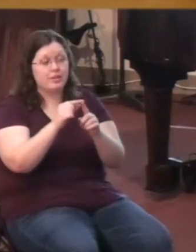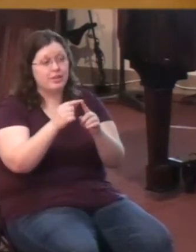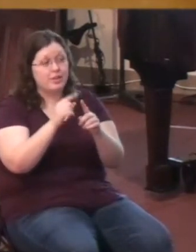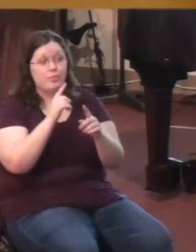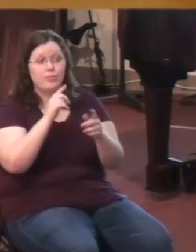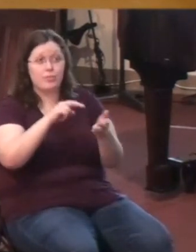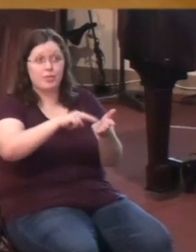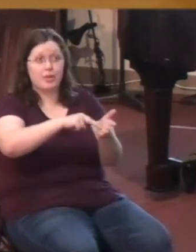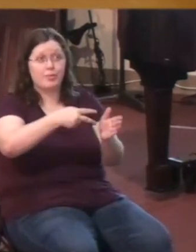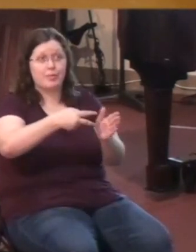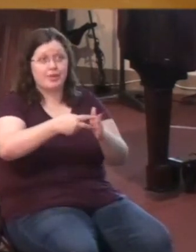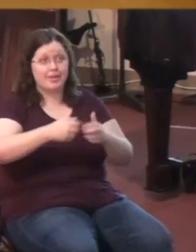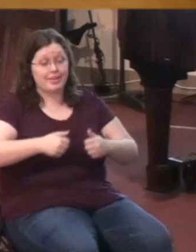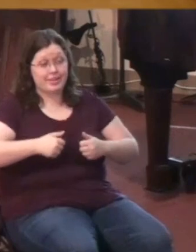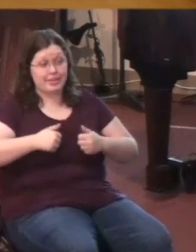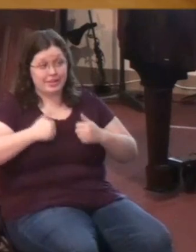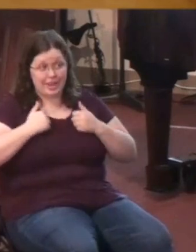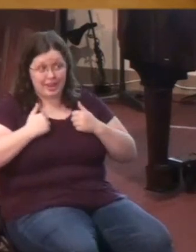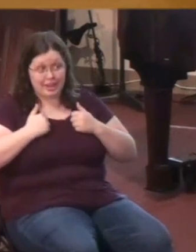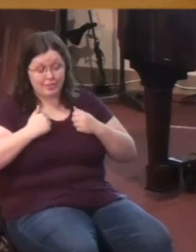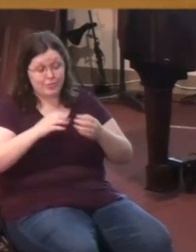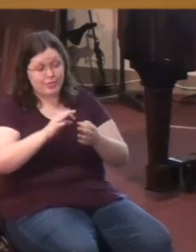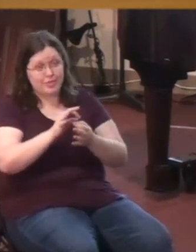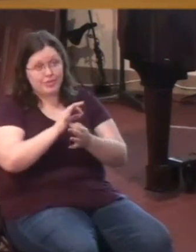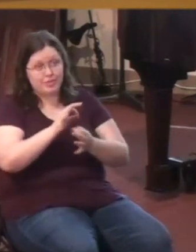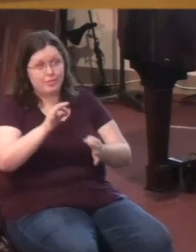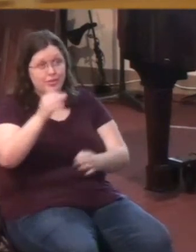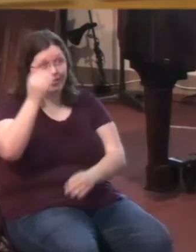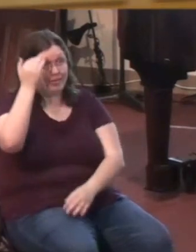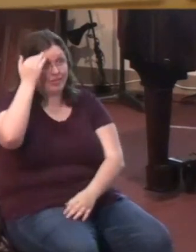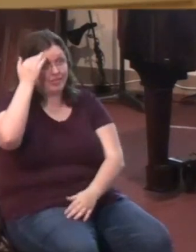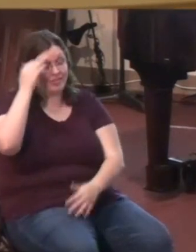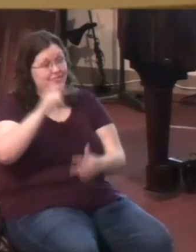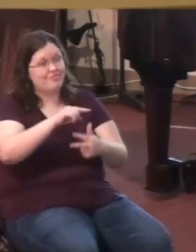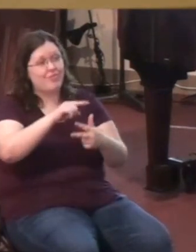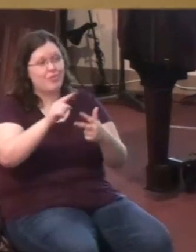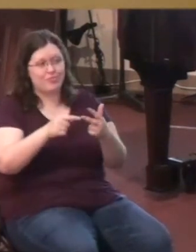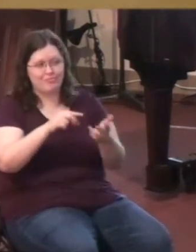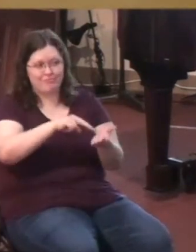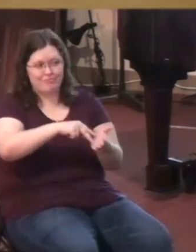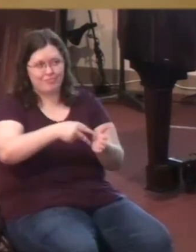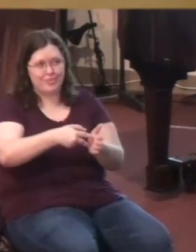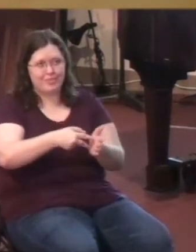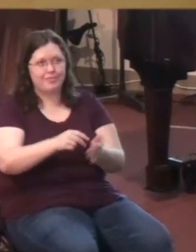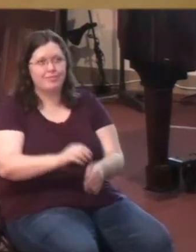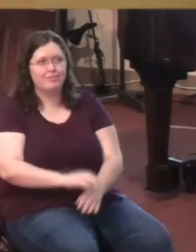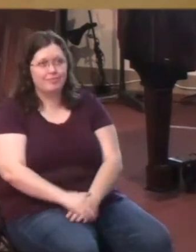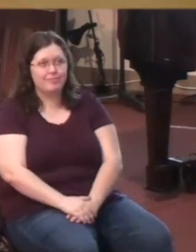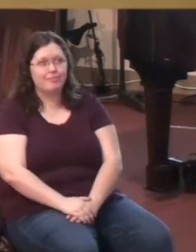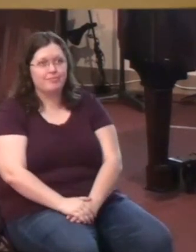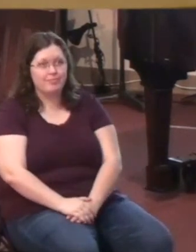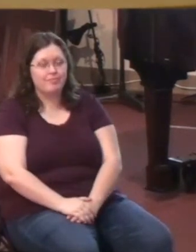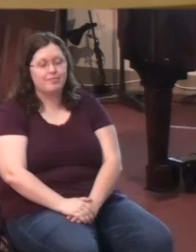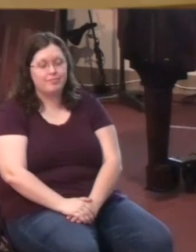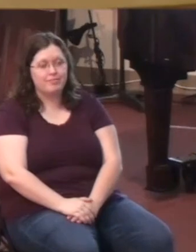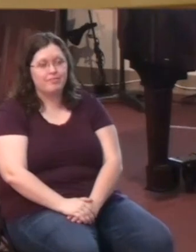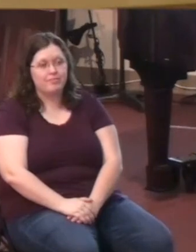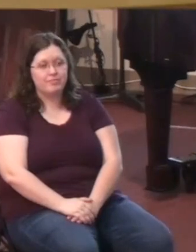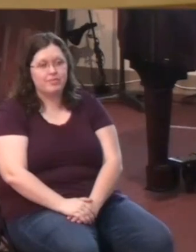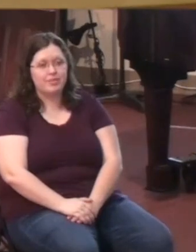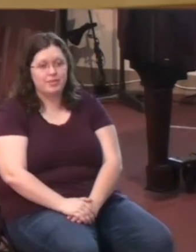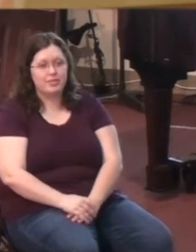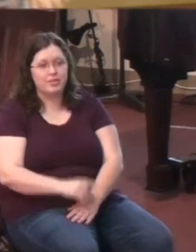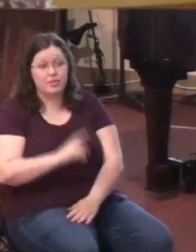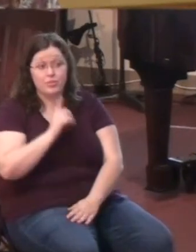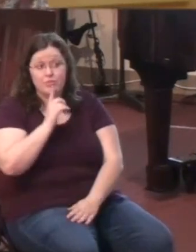actually means life, it means spirit, and it means consciousness. So that actually